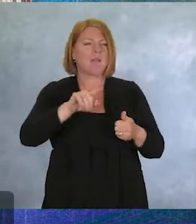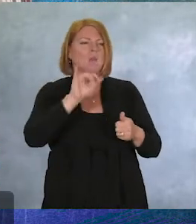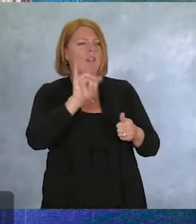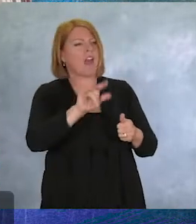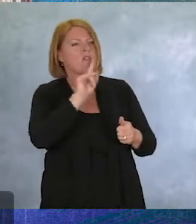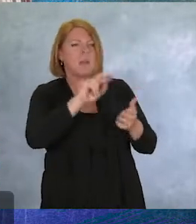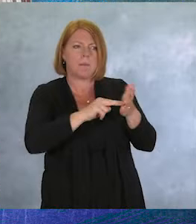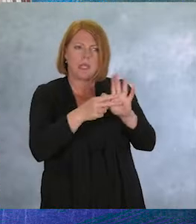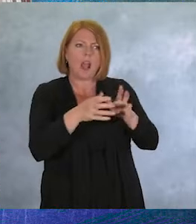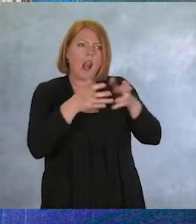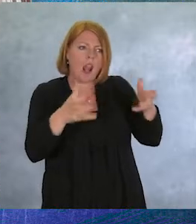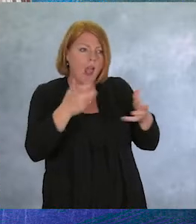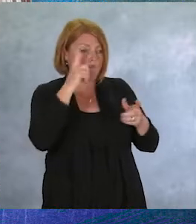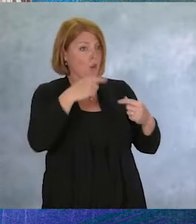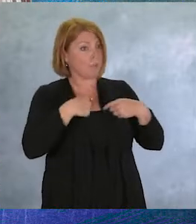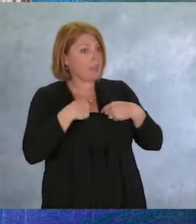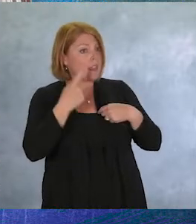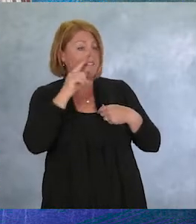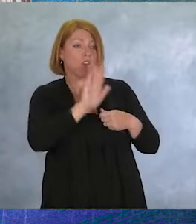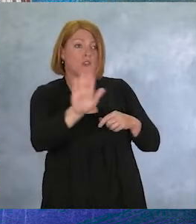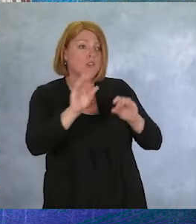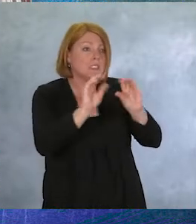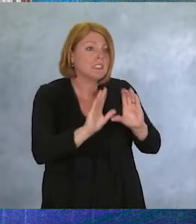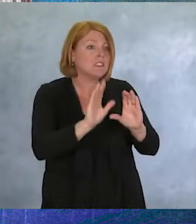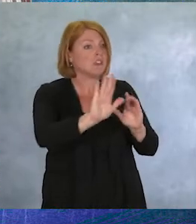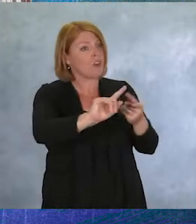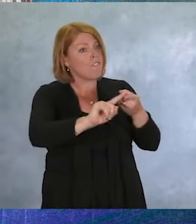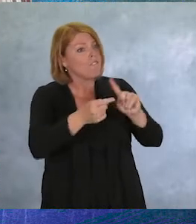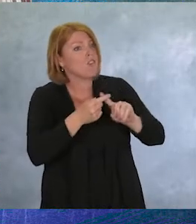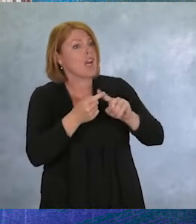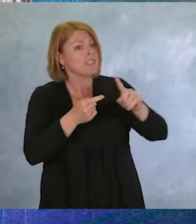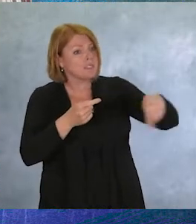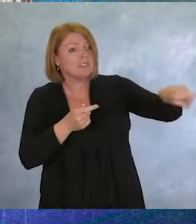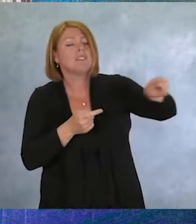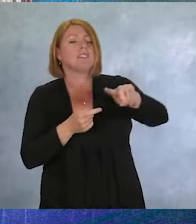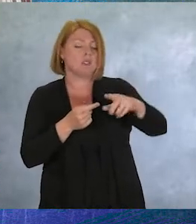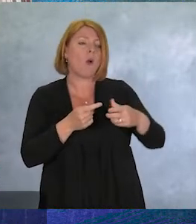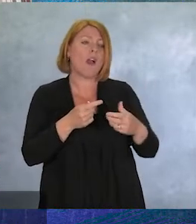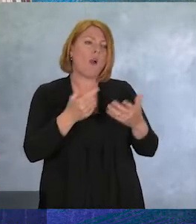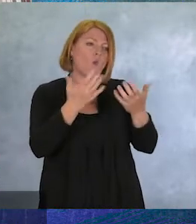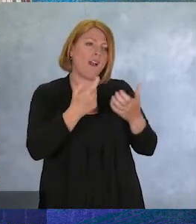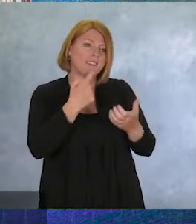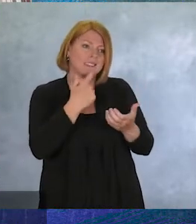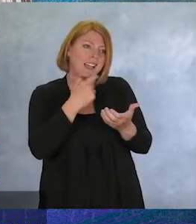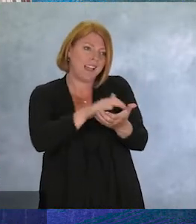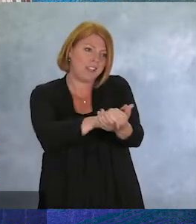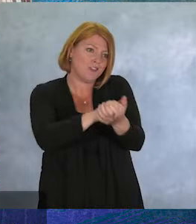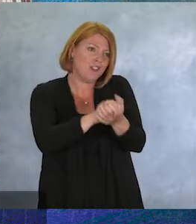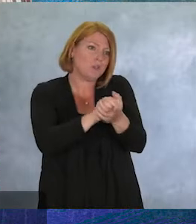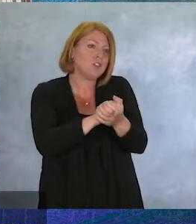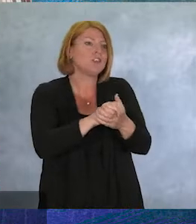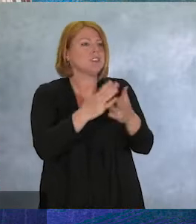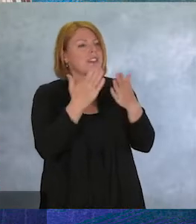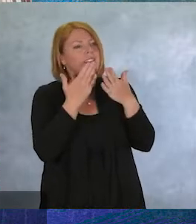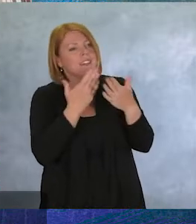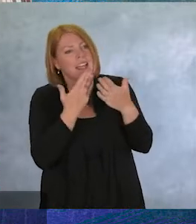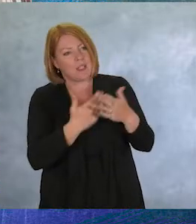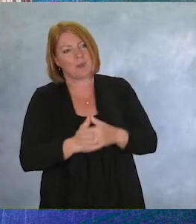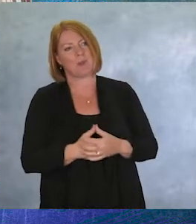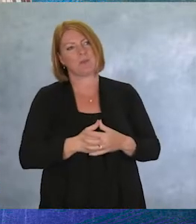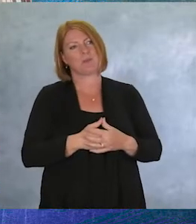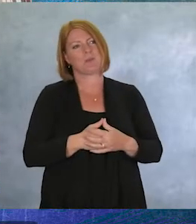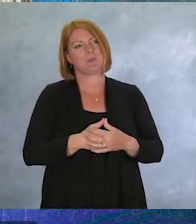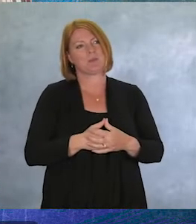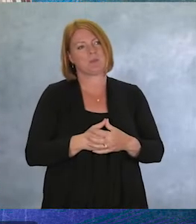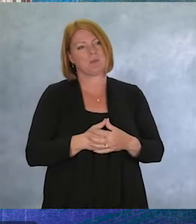lot, to me personally. I know it means a lot to your teachers and to your friends and to your classmates. So I just wanted to say congratulations and thank you.